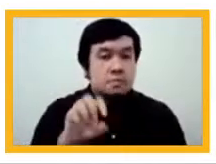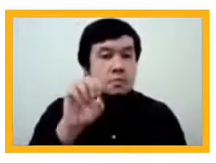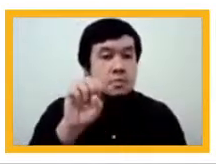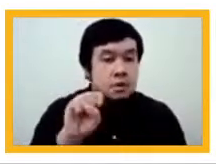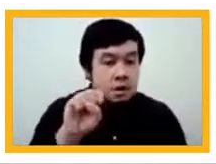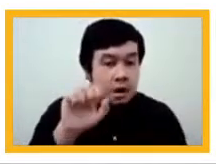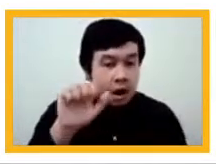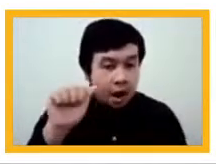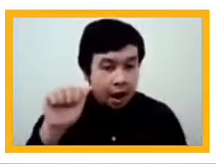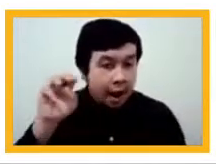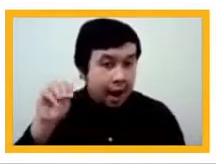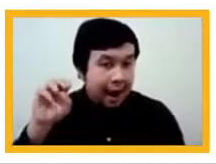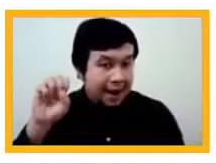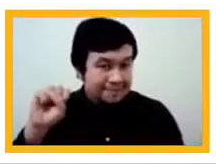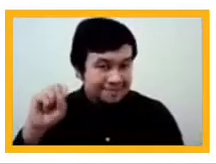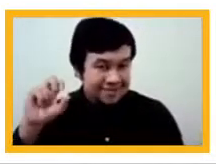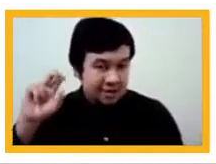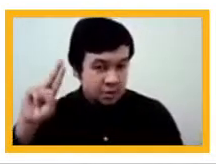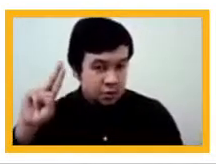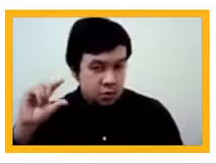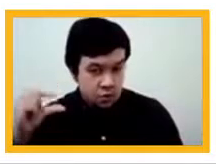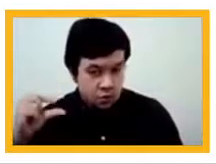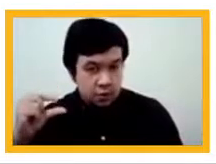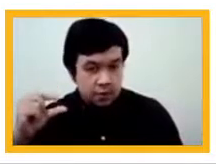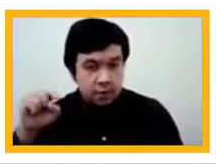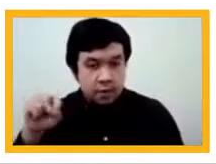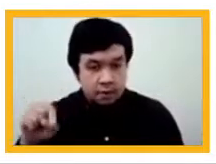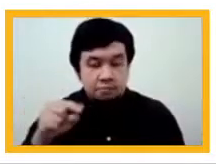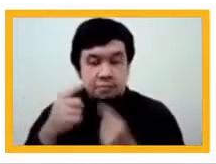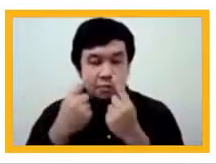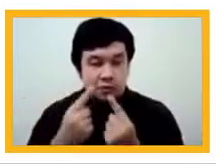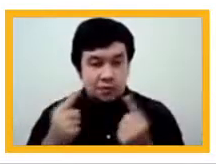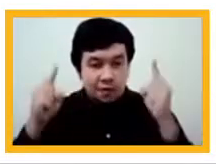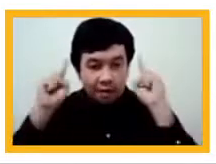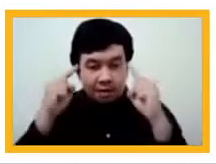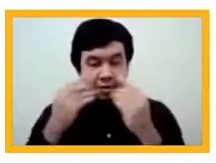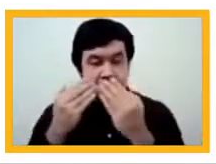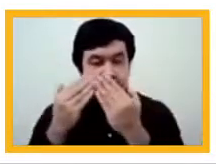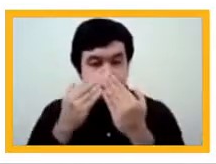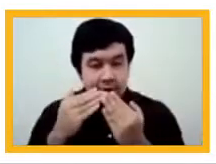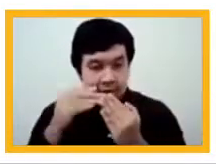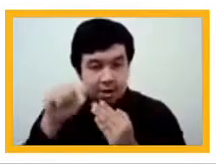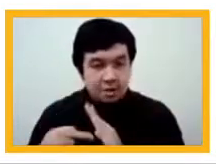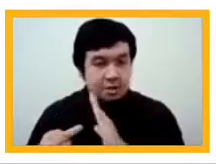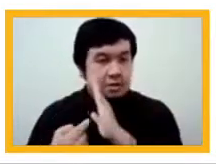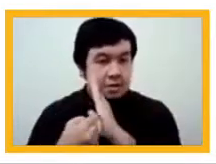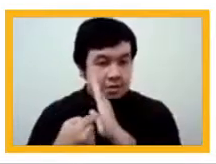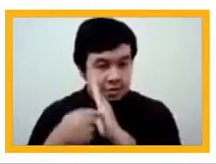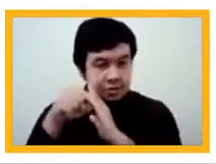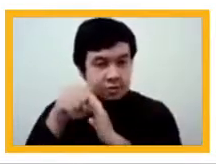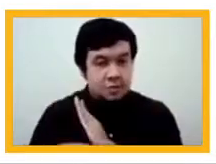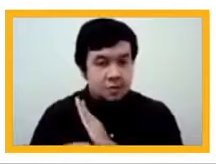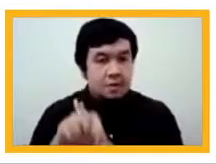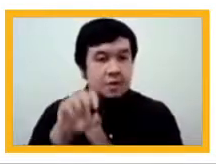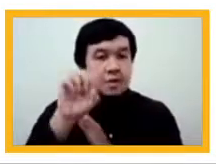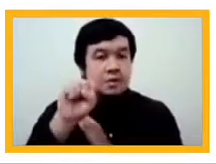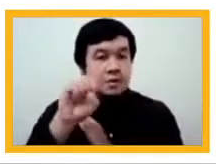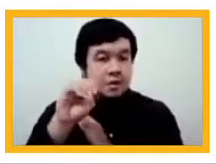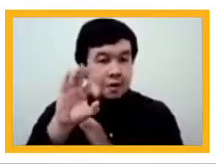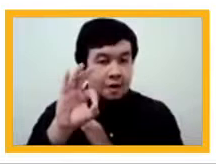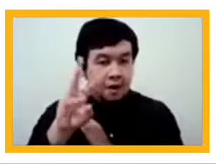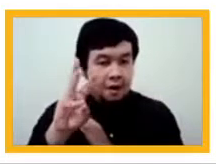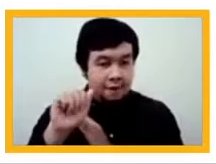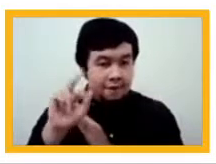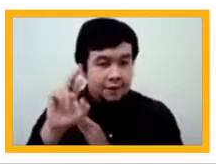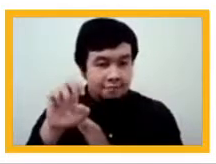for College of Software for software education. And they also support